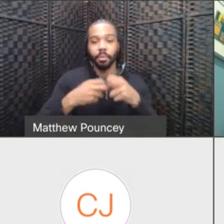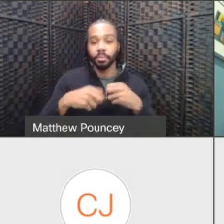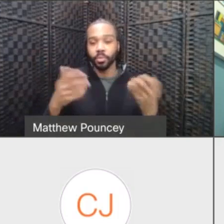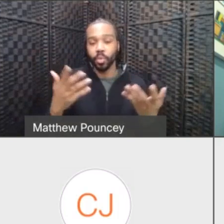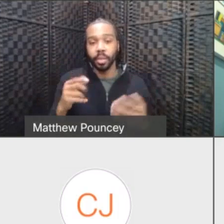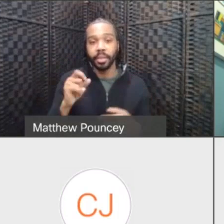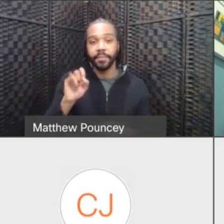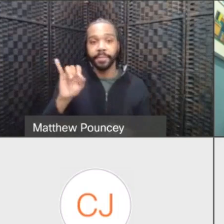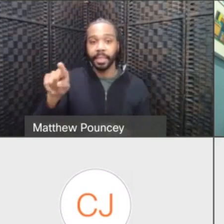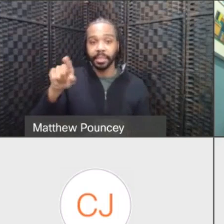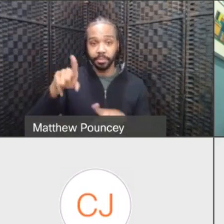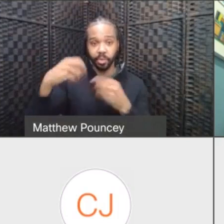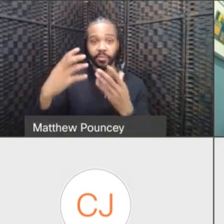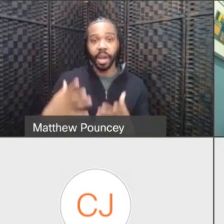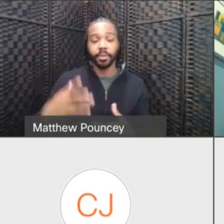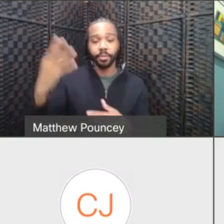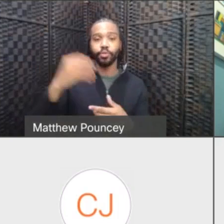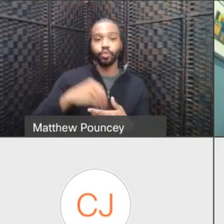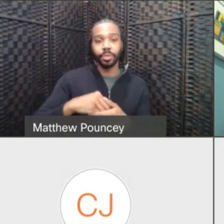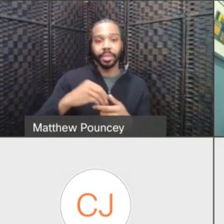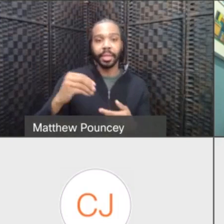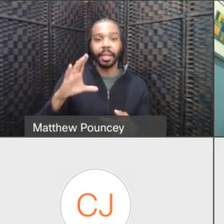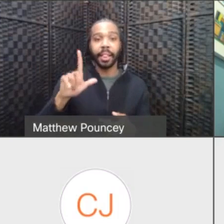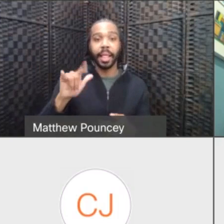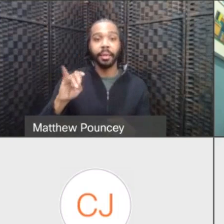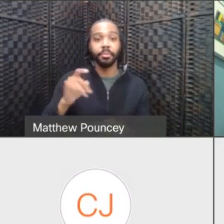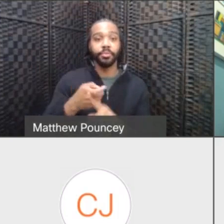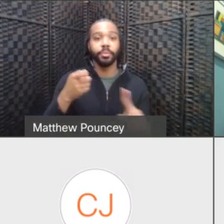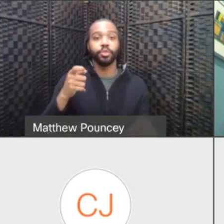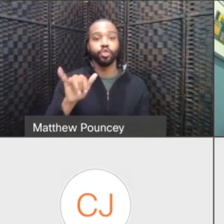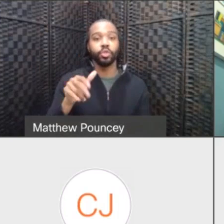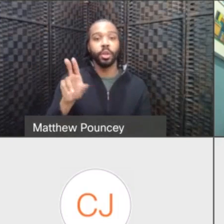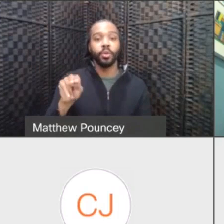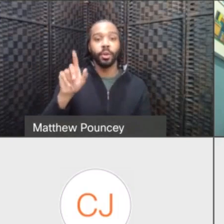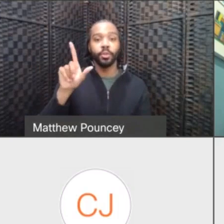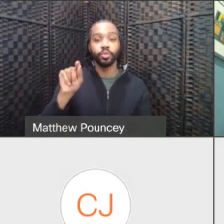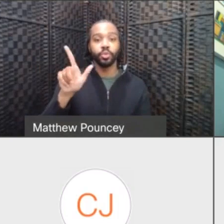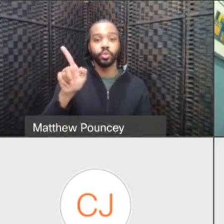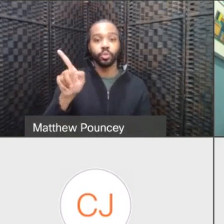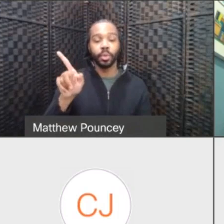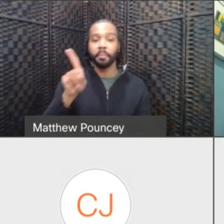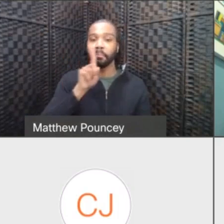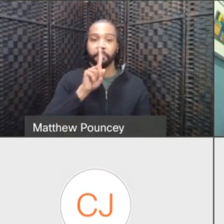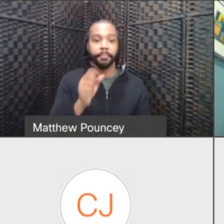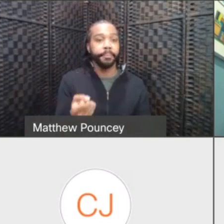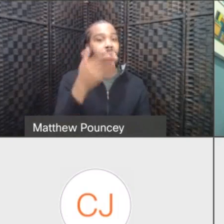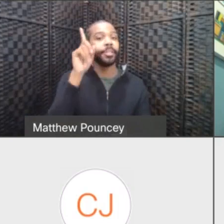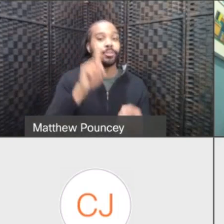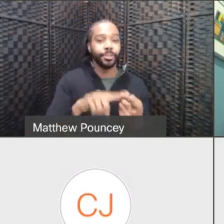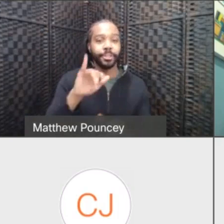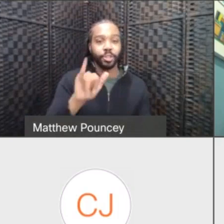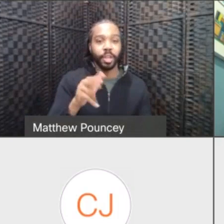this provider included claims from January 21 and didn't submit their claim until January